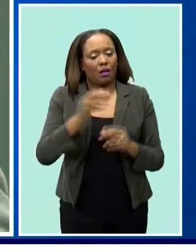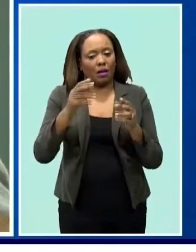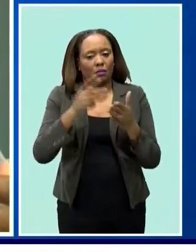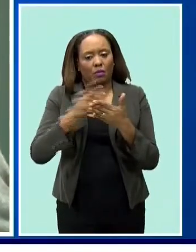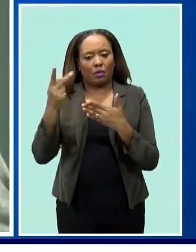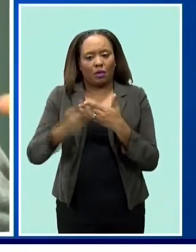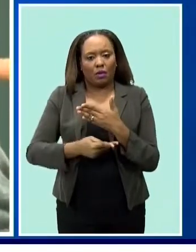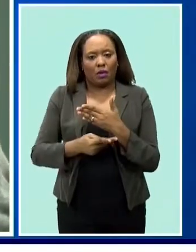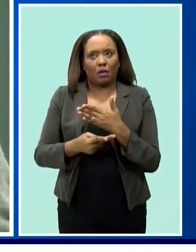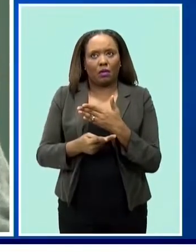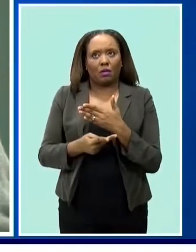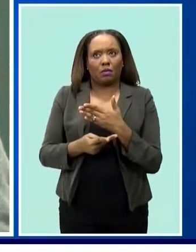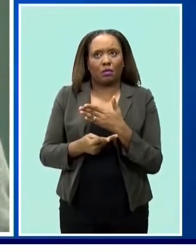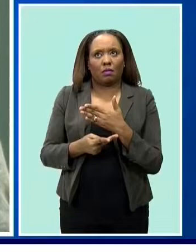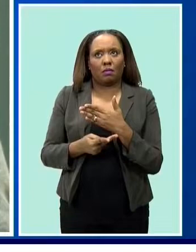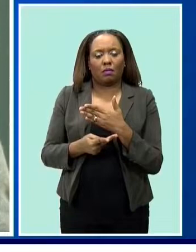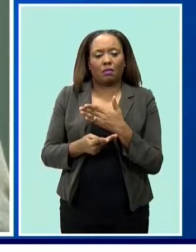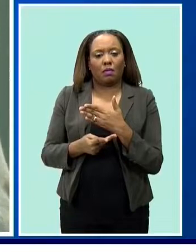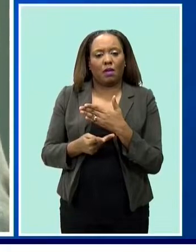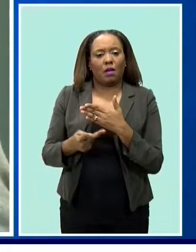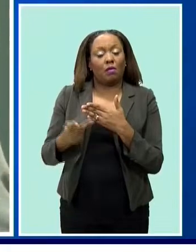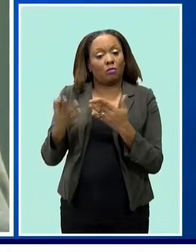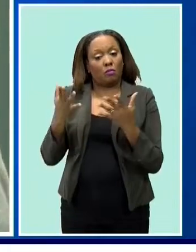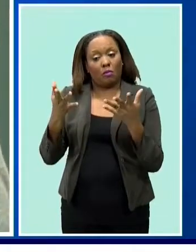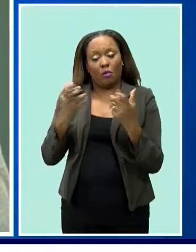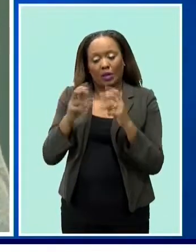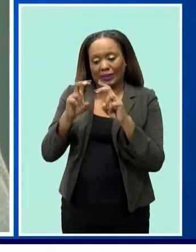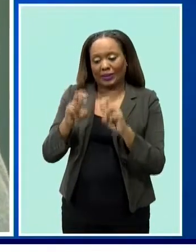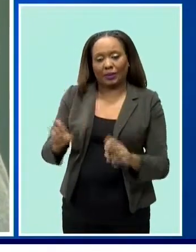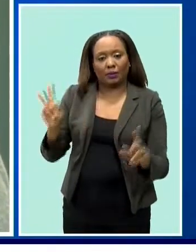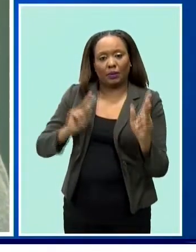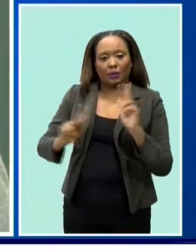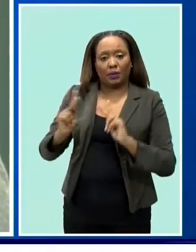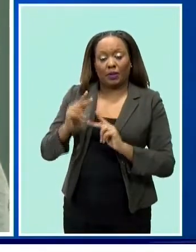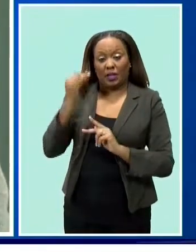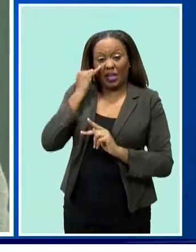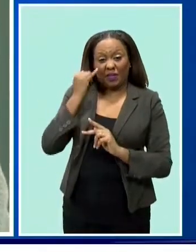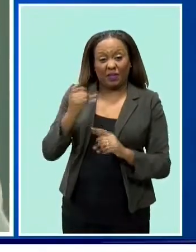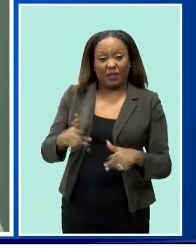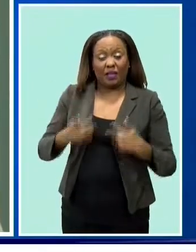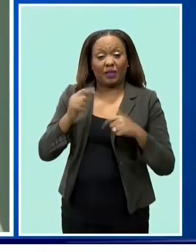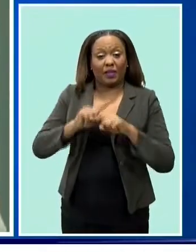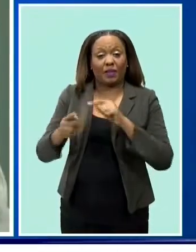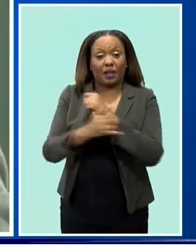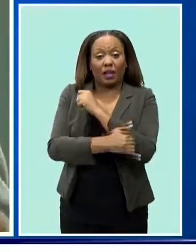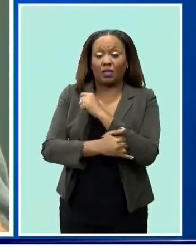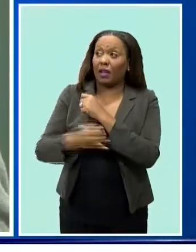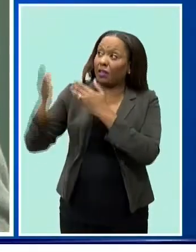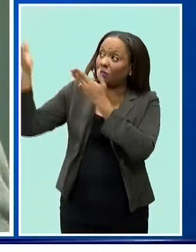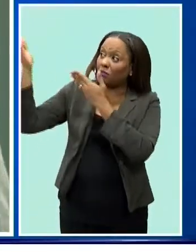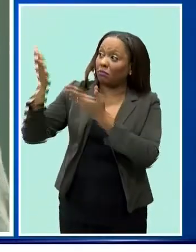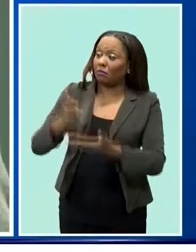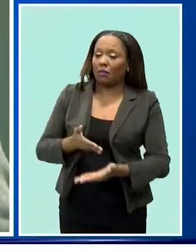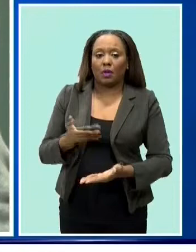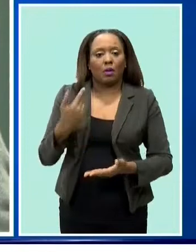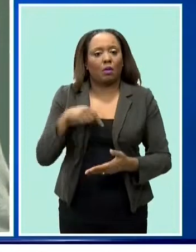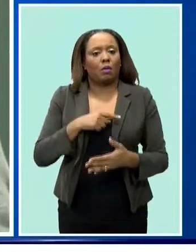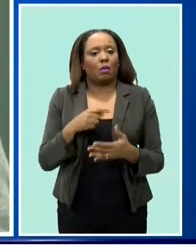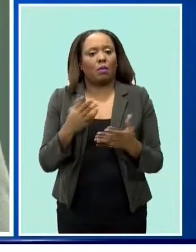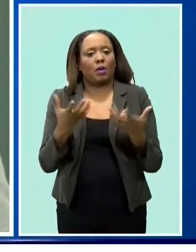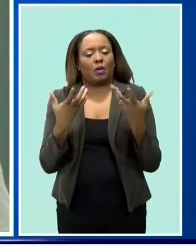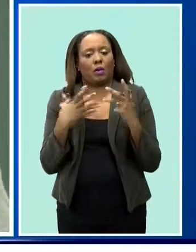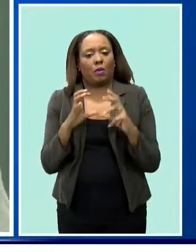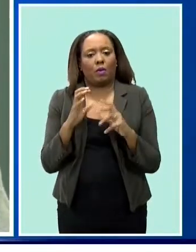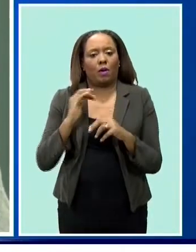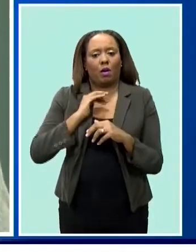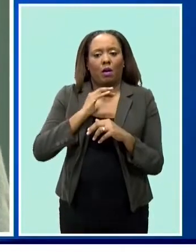coming from outside into our institution so that we ensure that we actually don't make their bugs be our